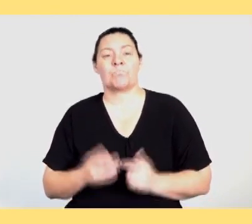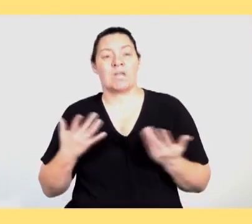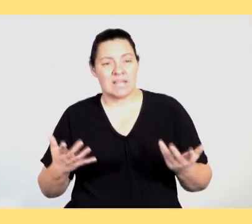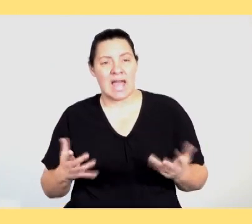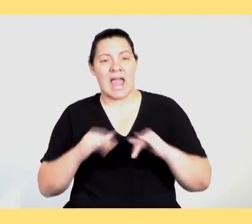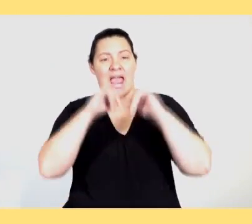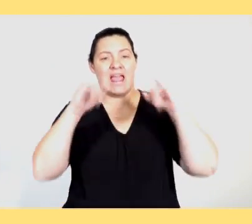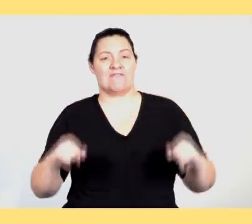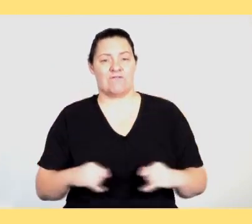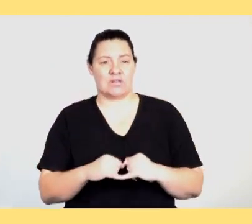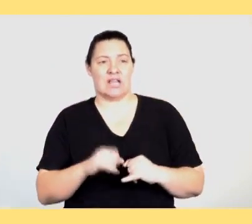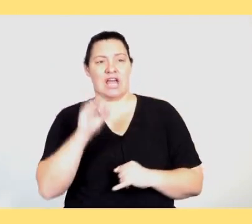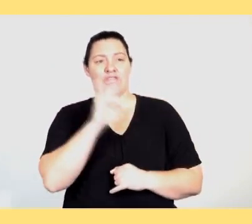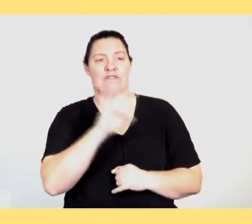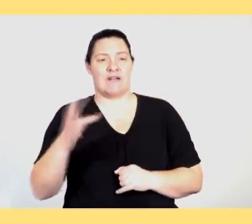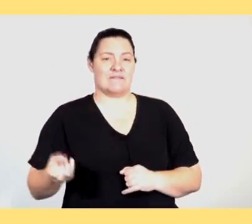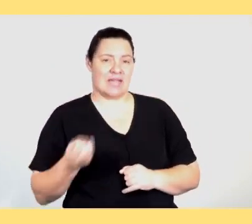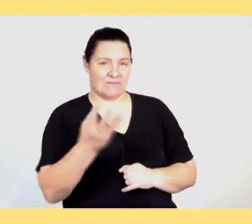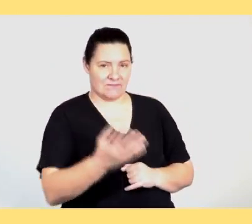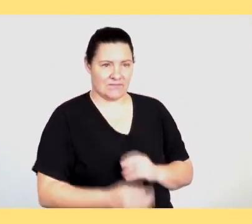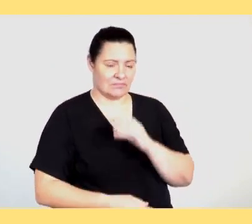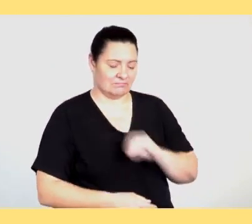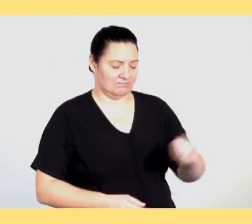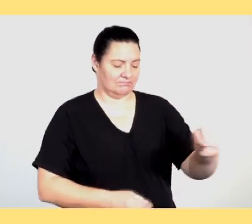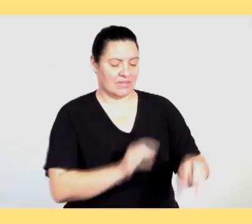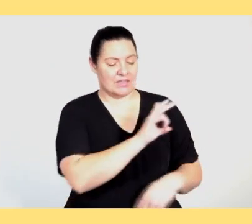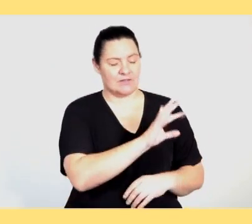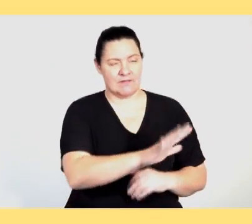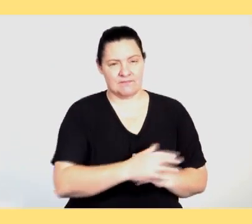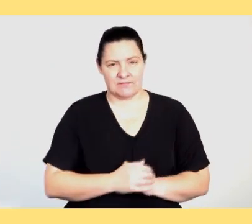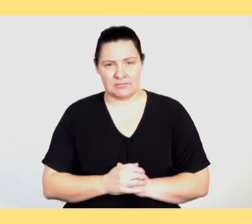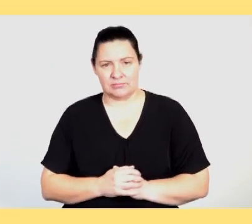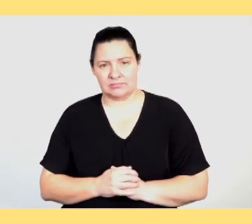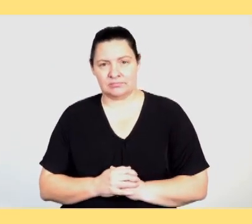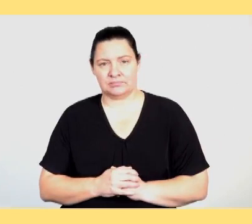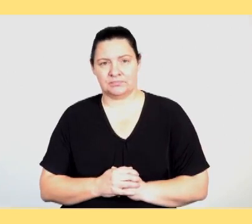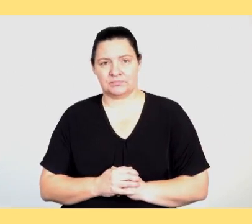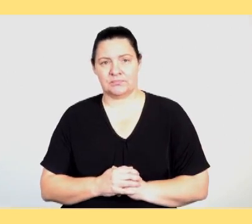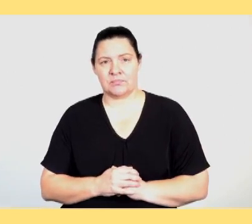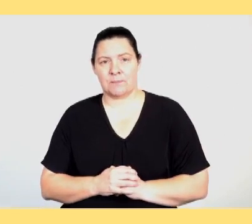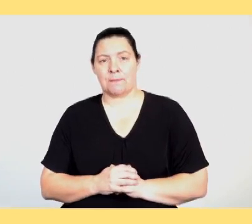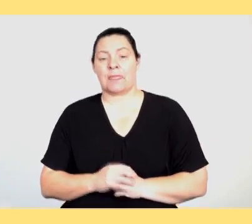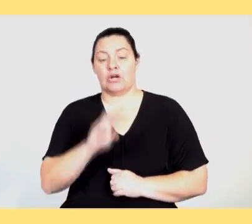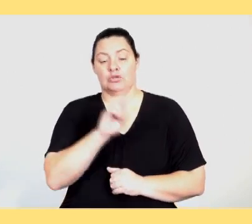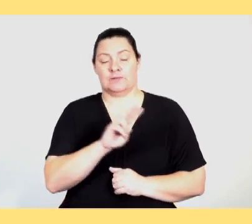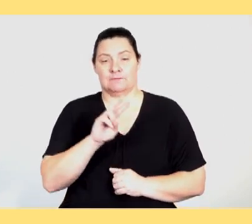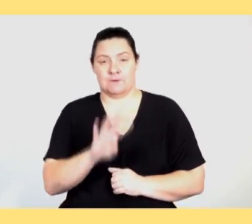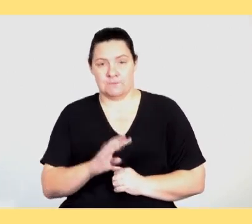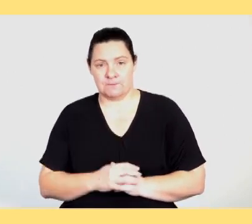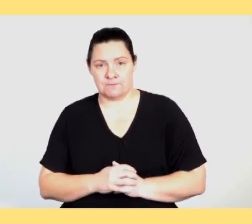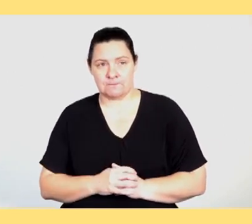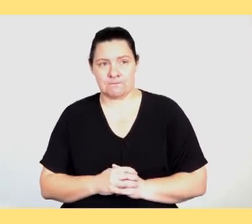say invoice 35 was issued. 35. Number